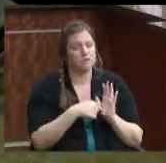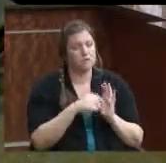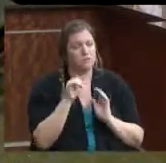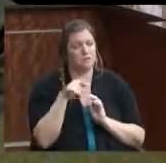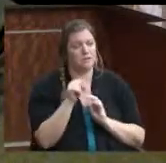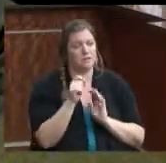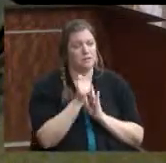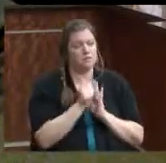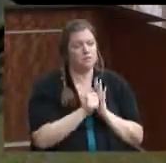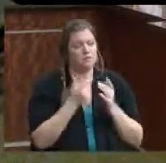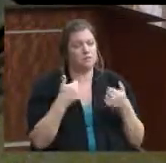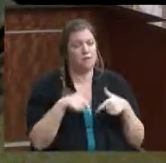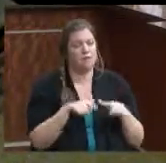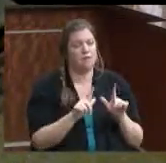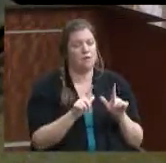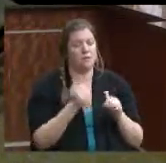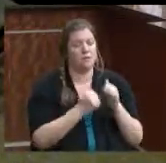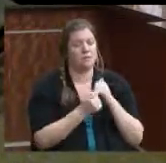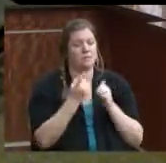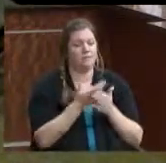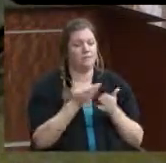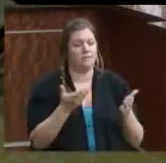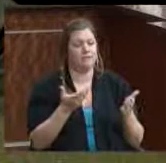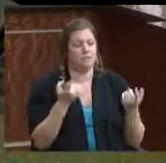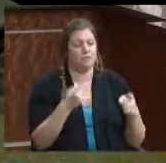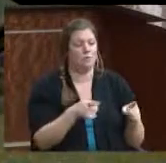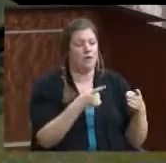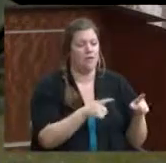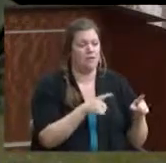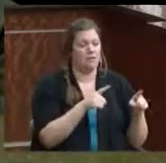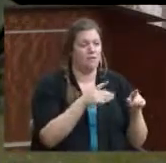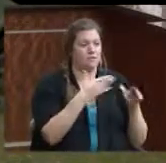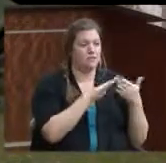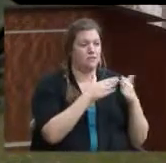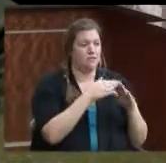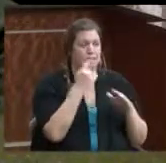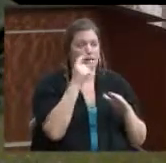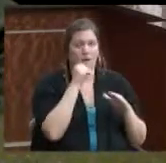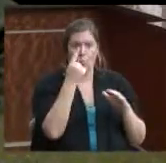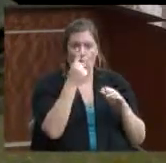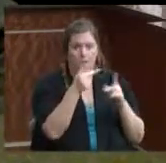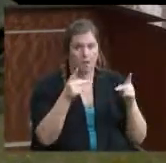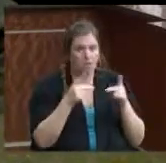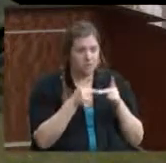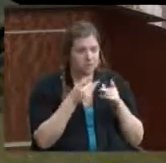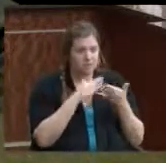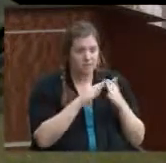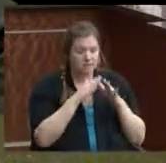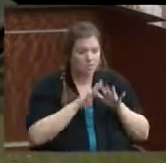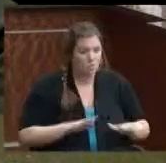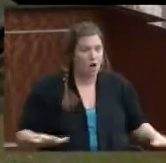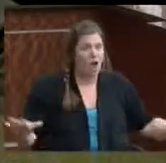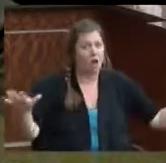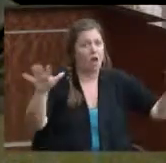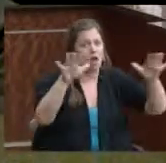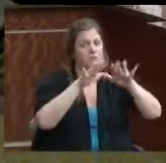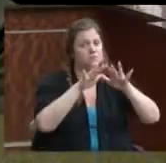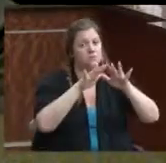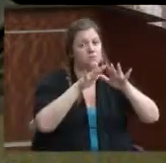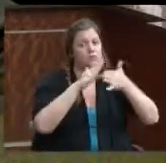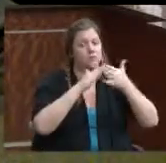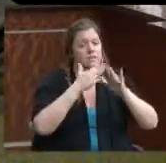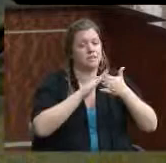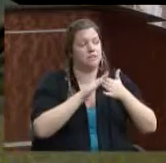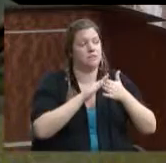text amendment to allow something like this to occur citywide, not in one place, citywide, as you heard. And